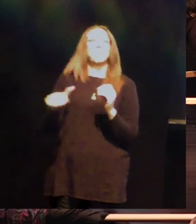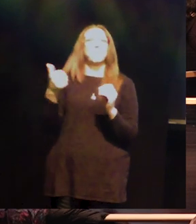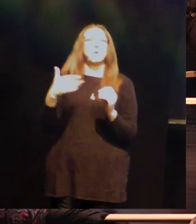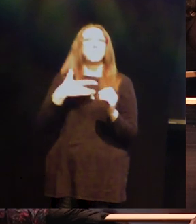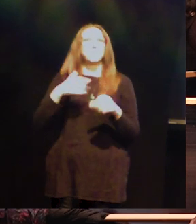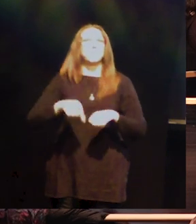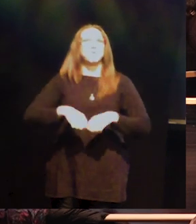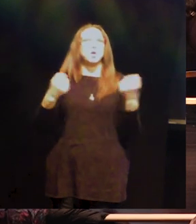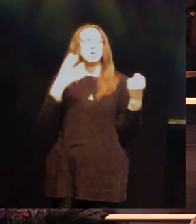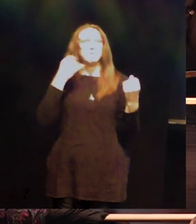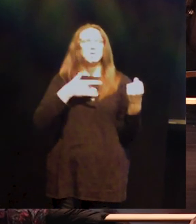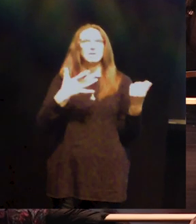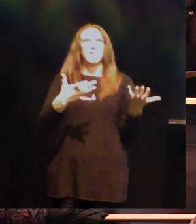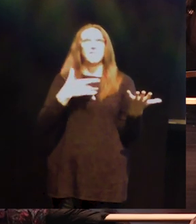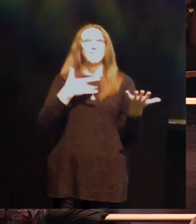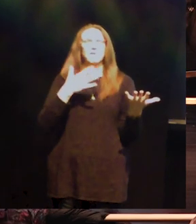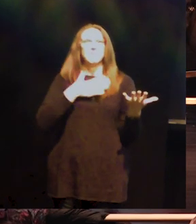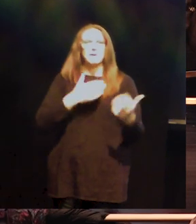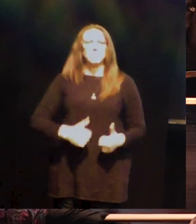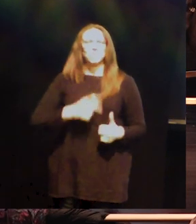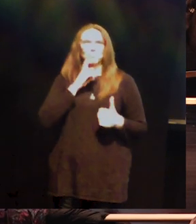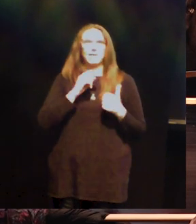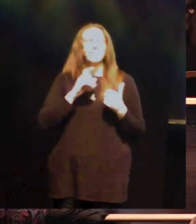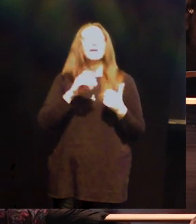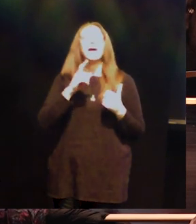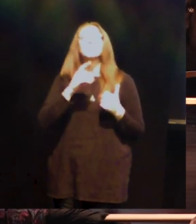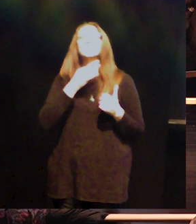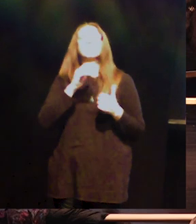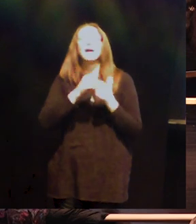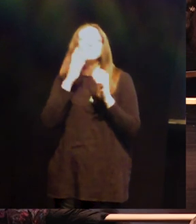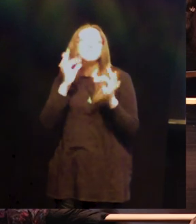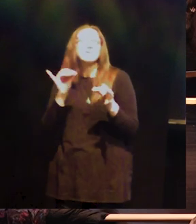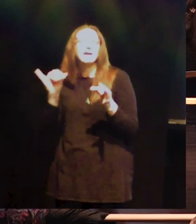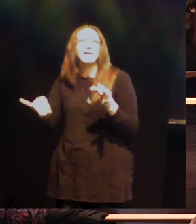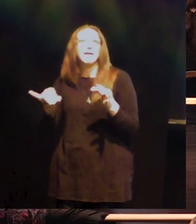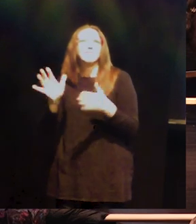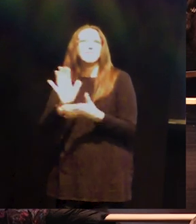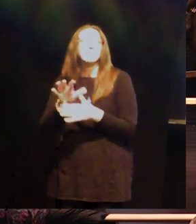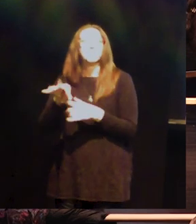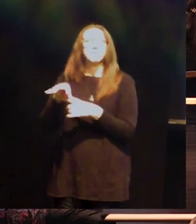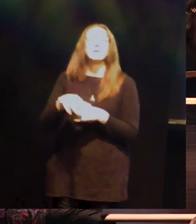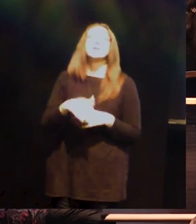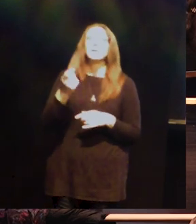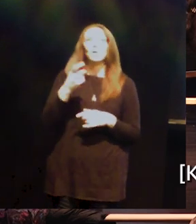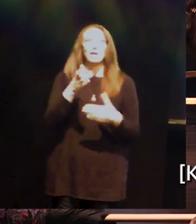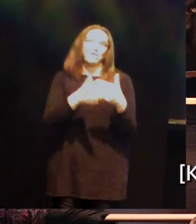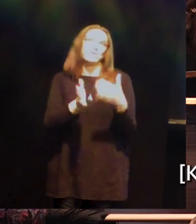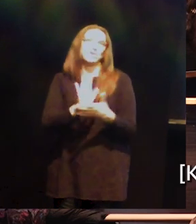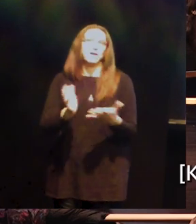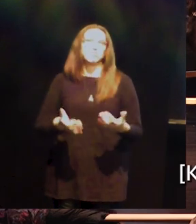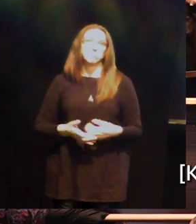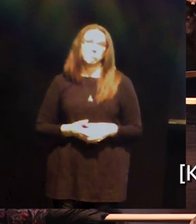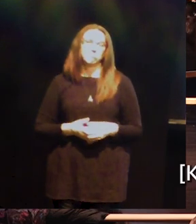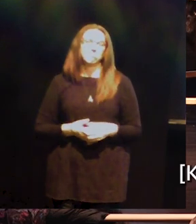that I ever saw in my real life. And I'd like to know more about like how you made that choice. Well, part of it was we had to finish the film. Yeah, we were